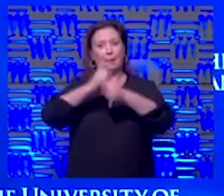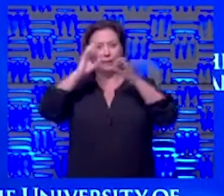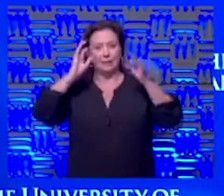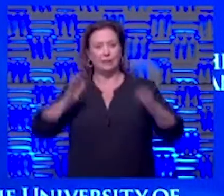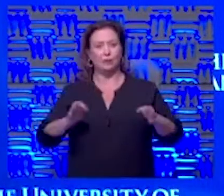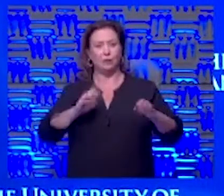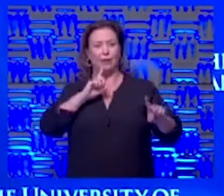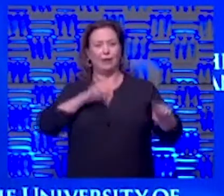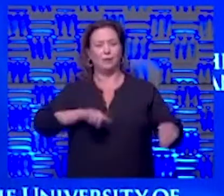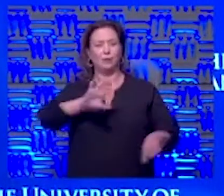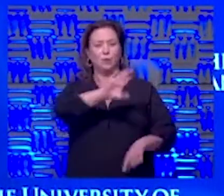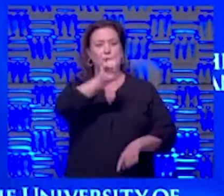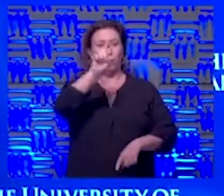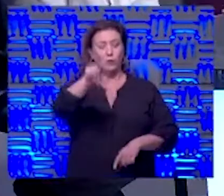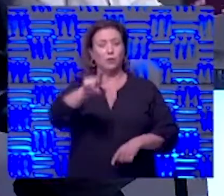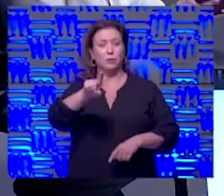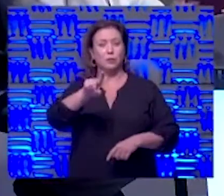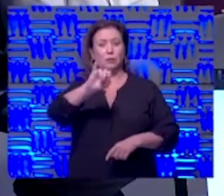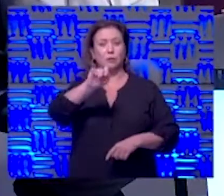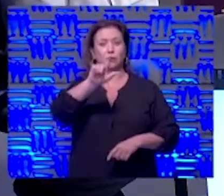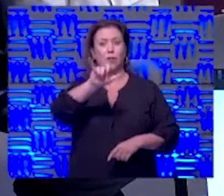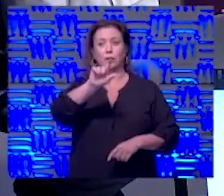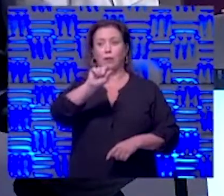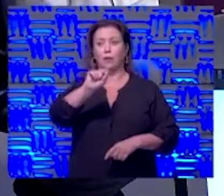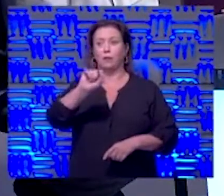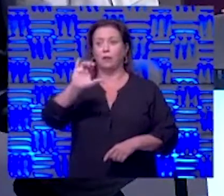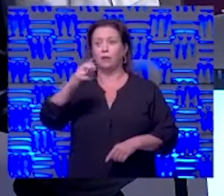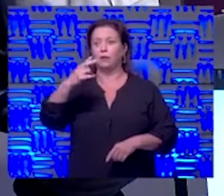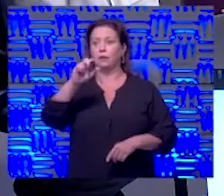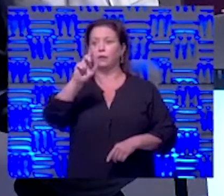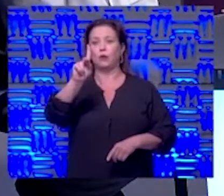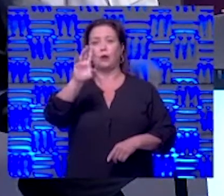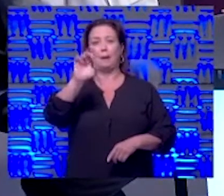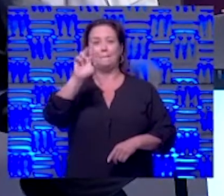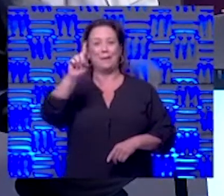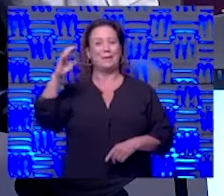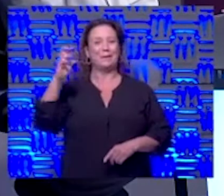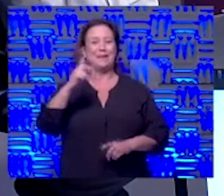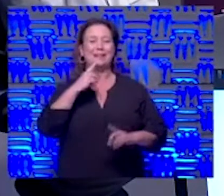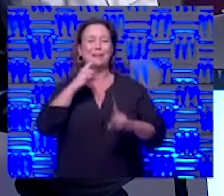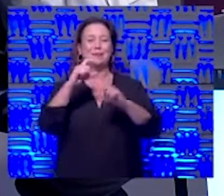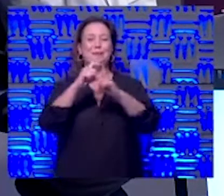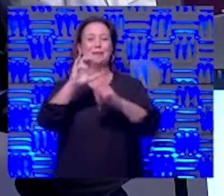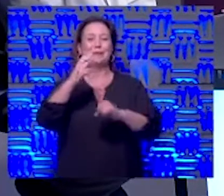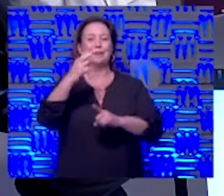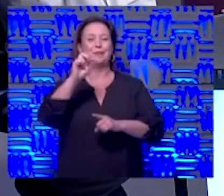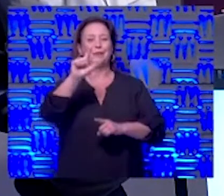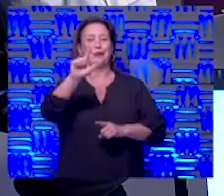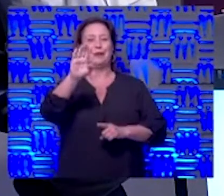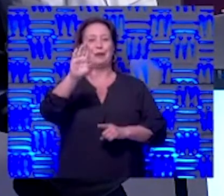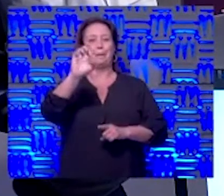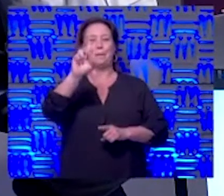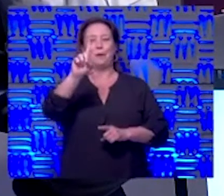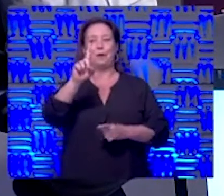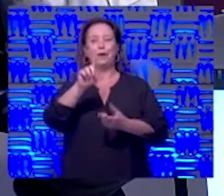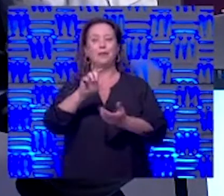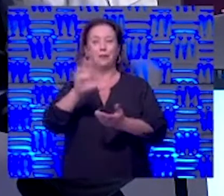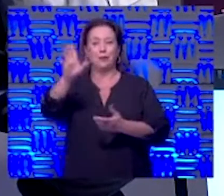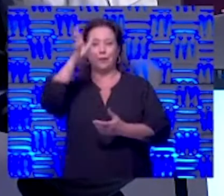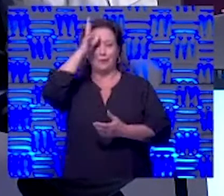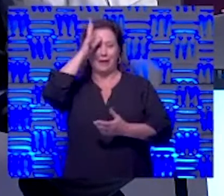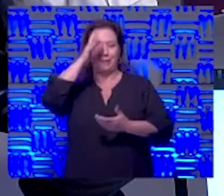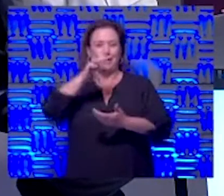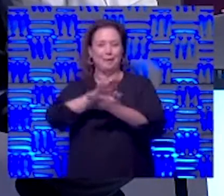then we'll answer some questions. So We could say chalkboard, go back to a simpler time. I mean, Yeah. come on now. If you're Yeah. bad, I'll make you clean the erasers. Right,